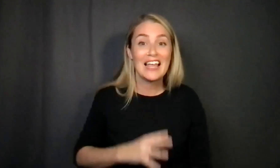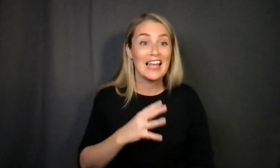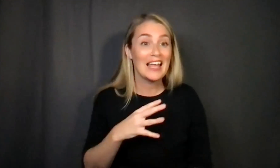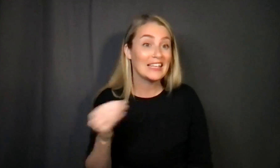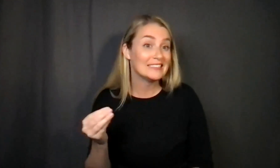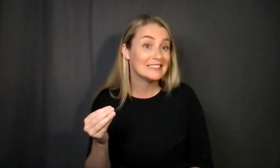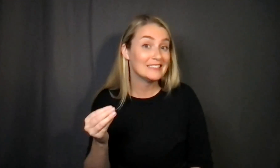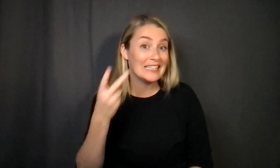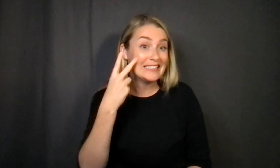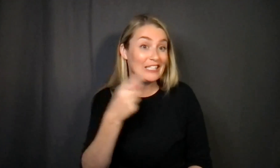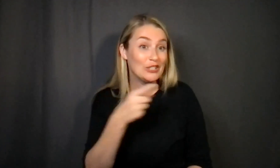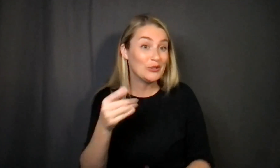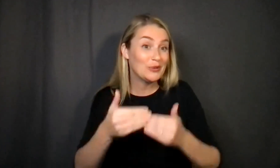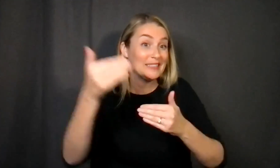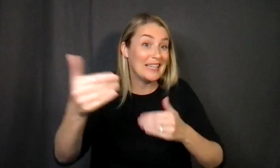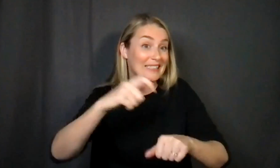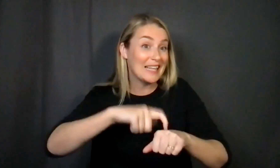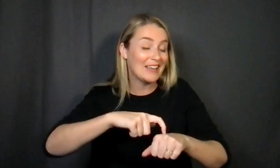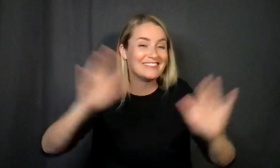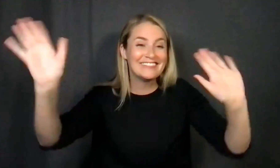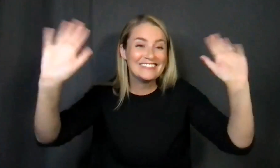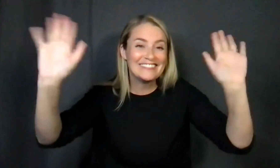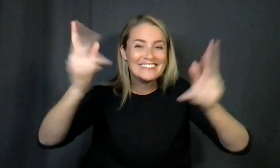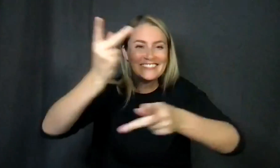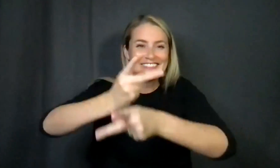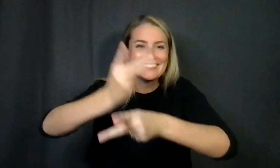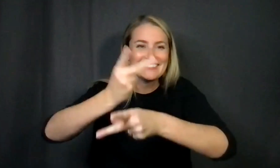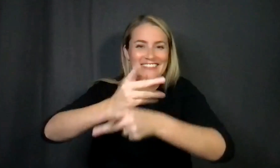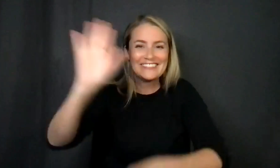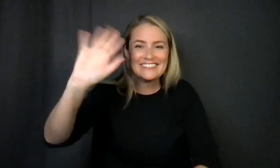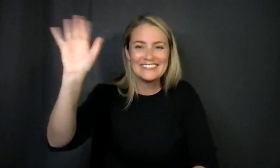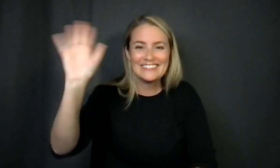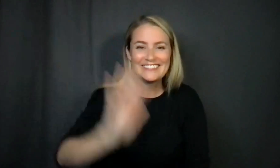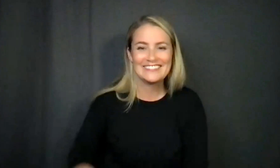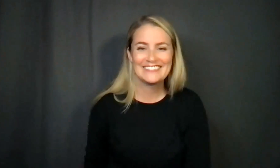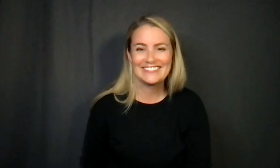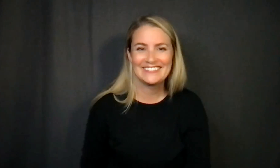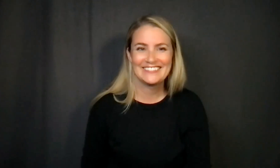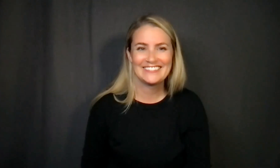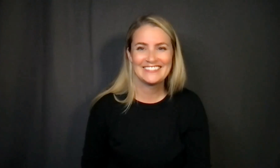We'll see you next time. Thank y you. nos vemos en la próxima. Muchas gracias.